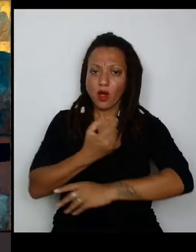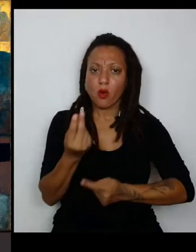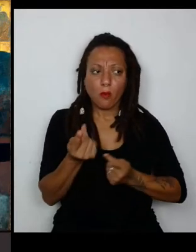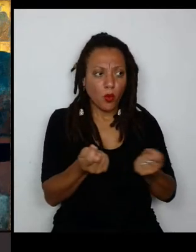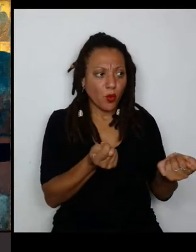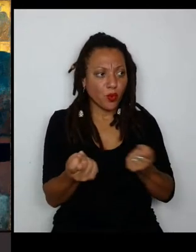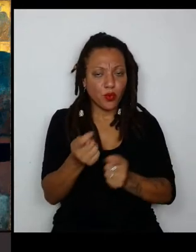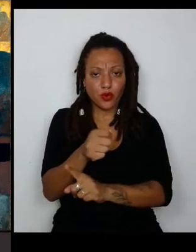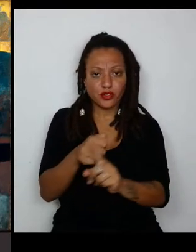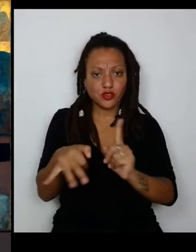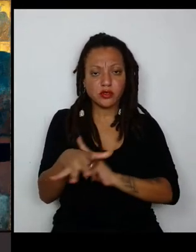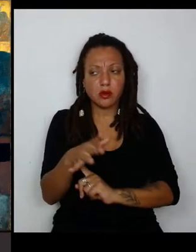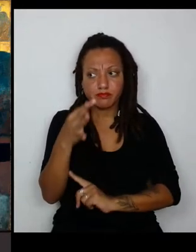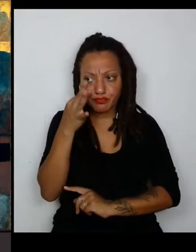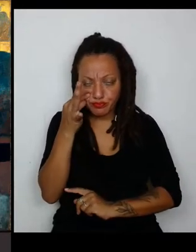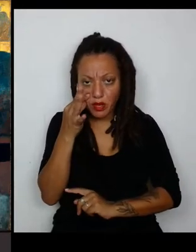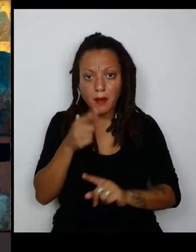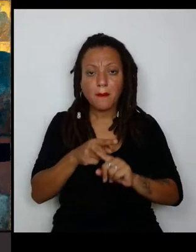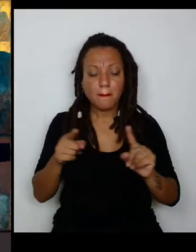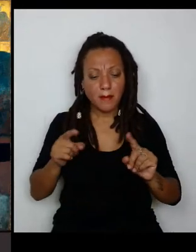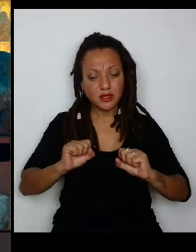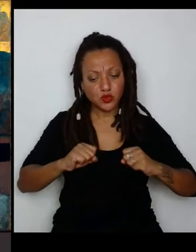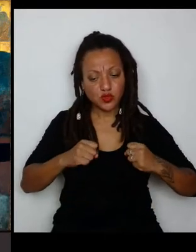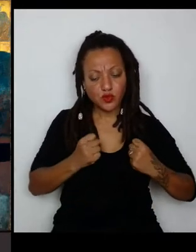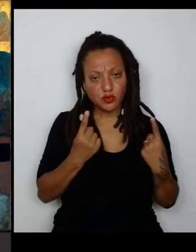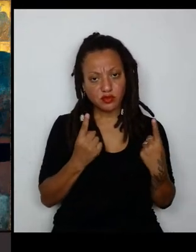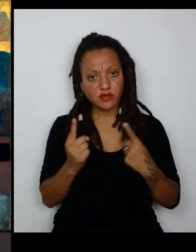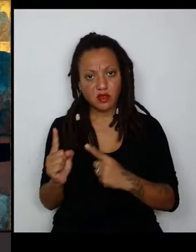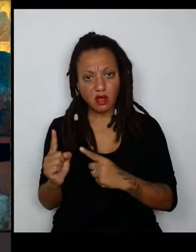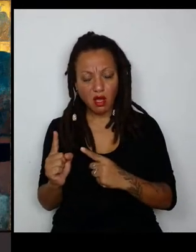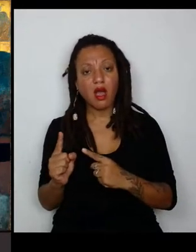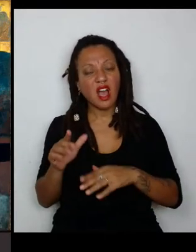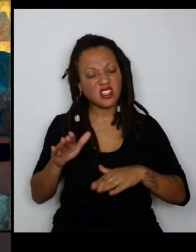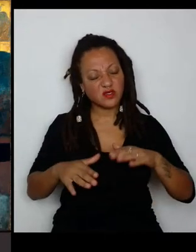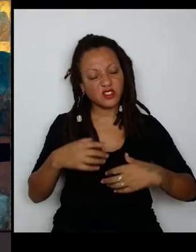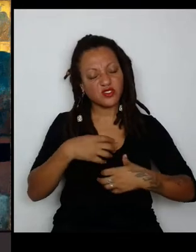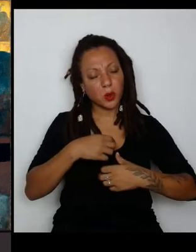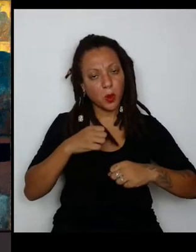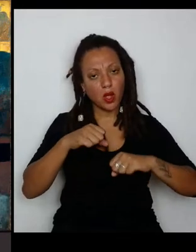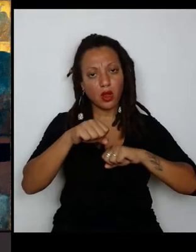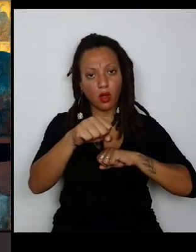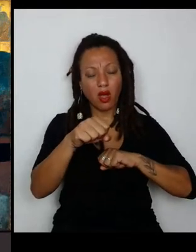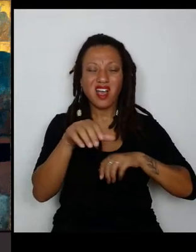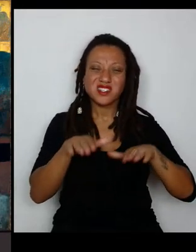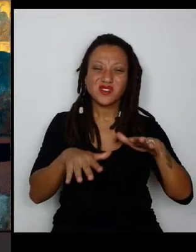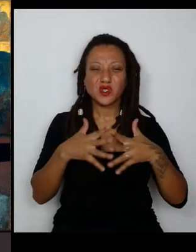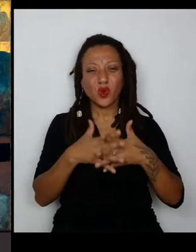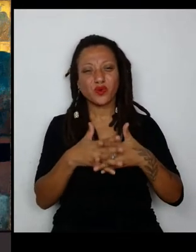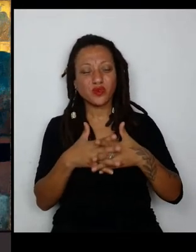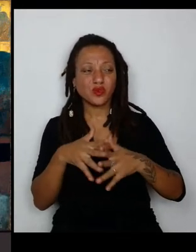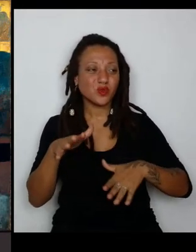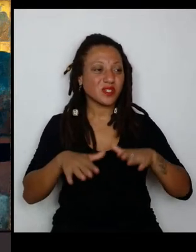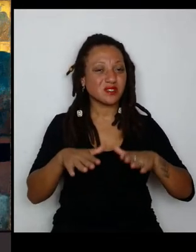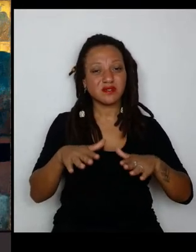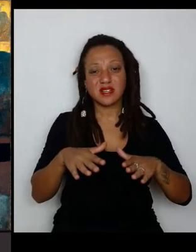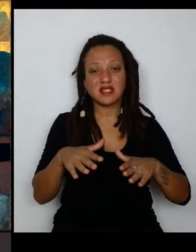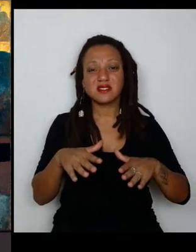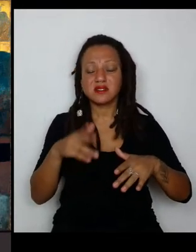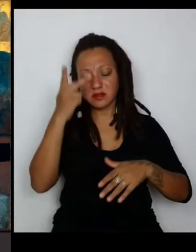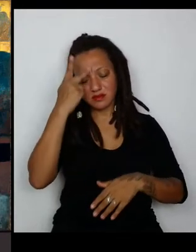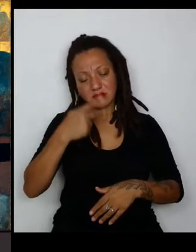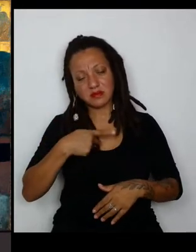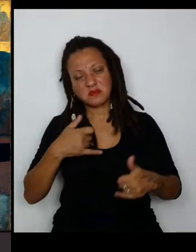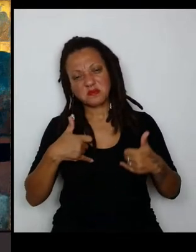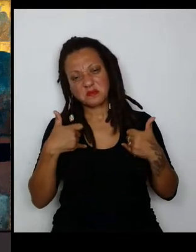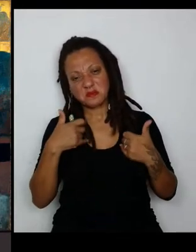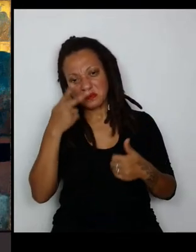heroic were confused misdirected and often self-serving other artists of the day for example william morris in england and camille pissarro